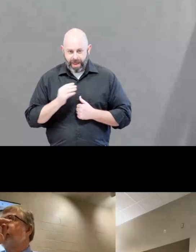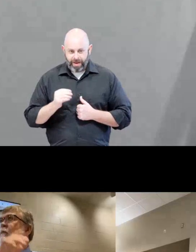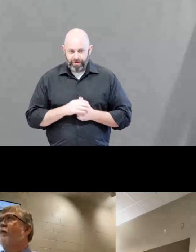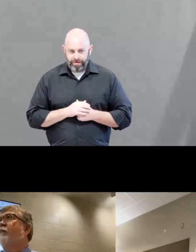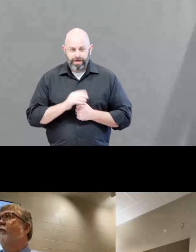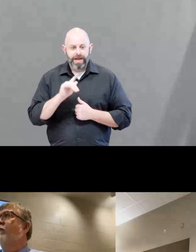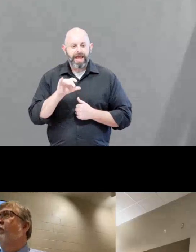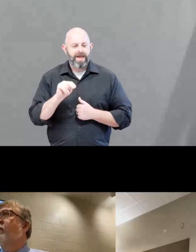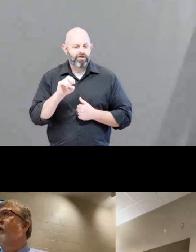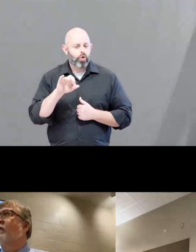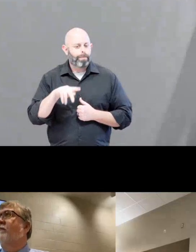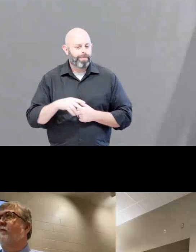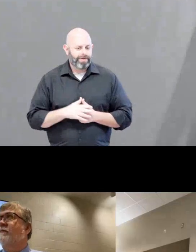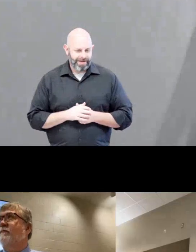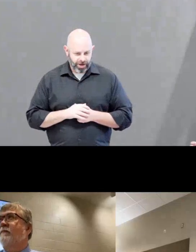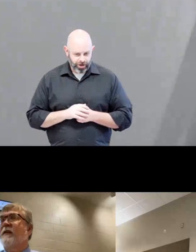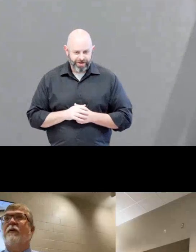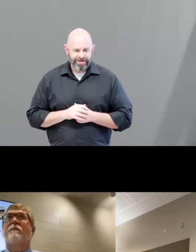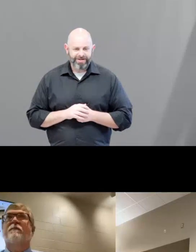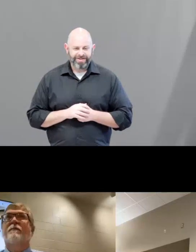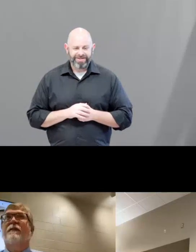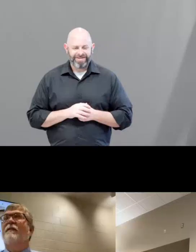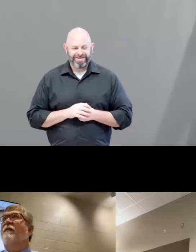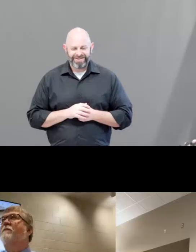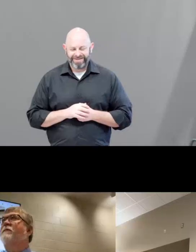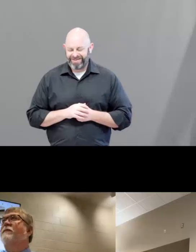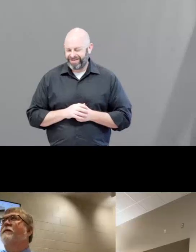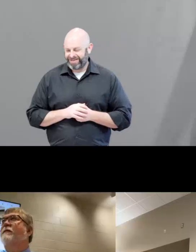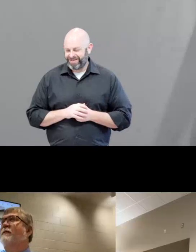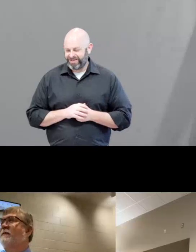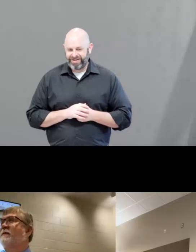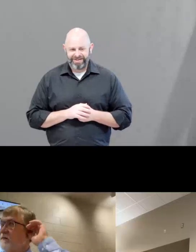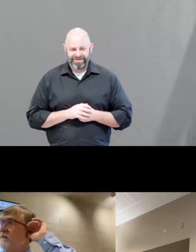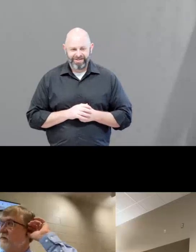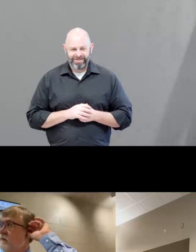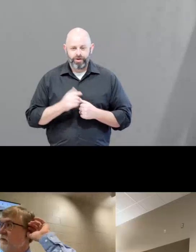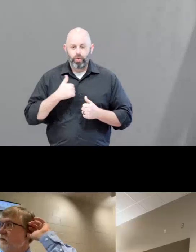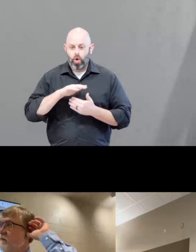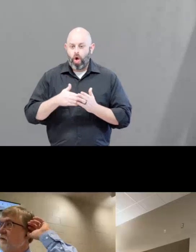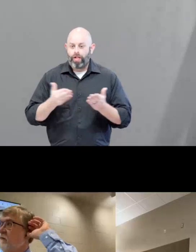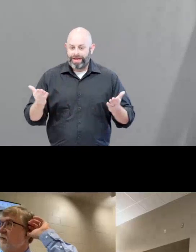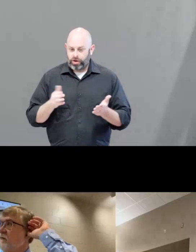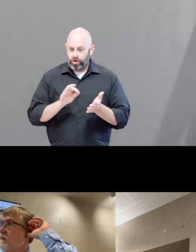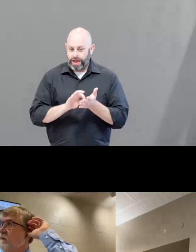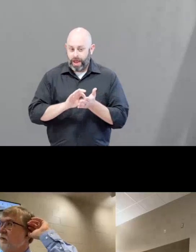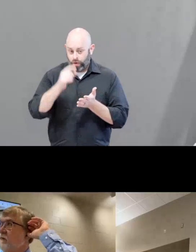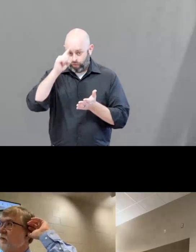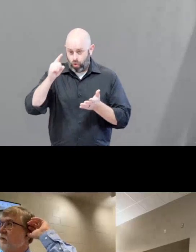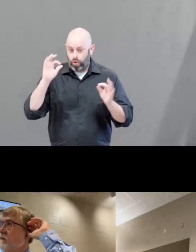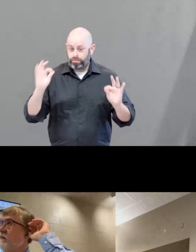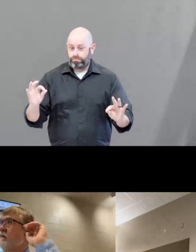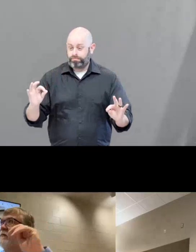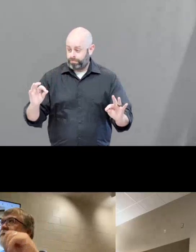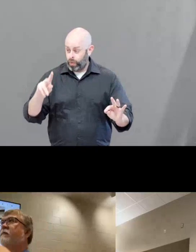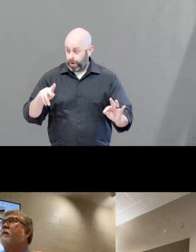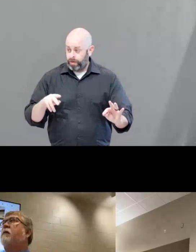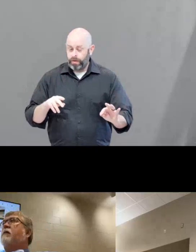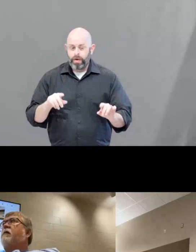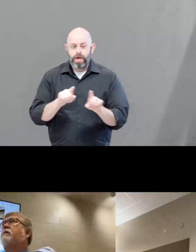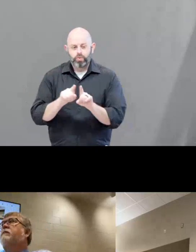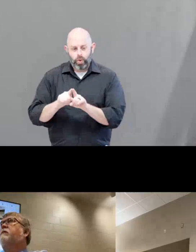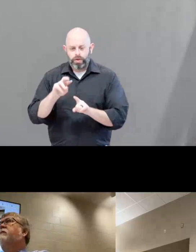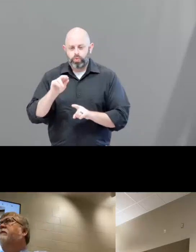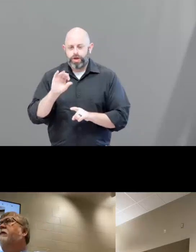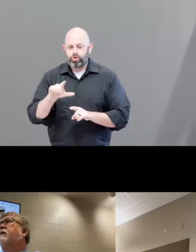And Kevin Irvin. Here. So we all here and accounted for, as well as